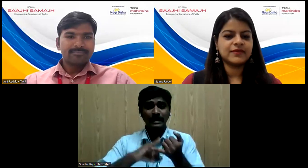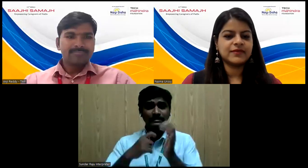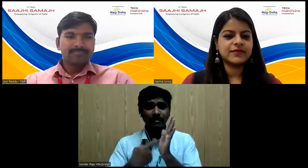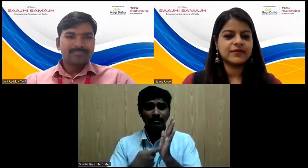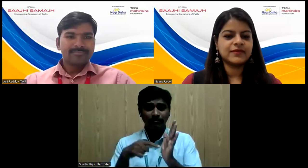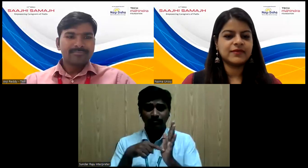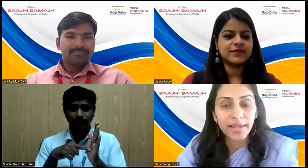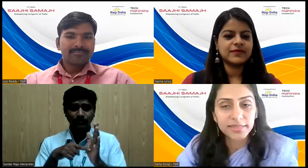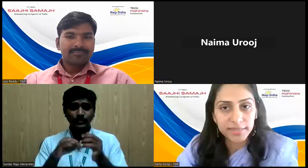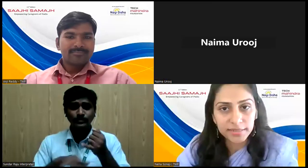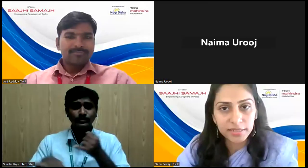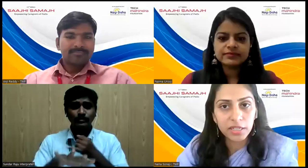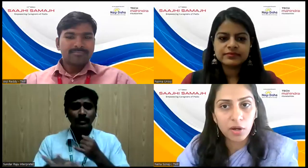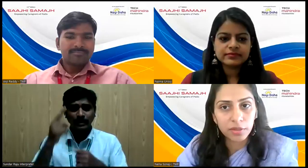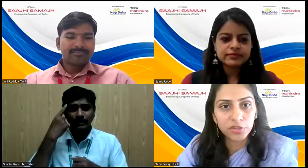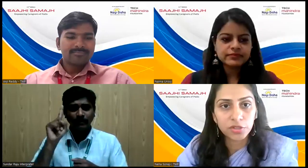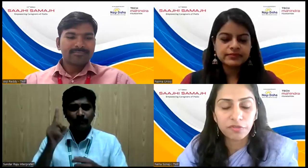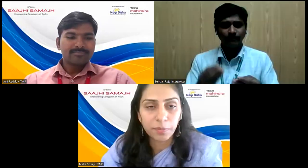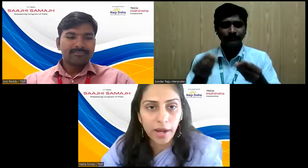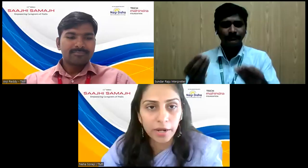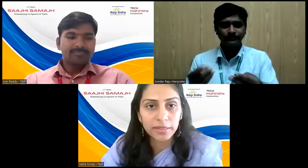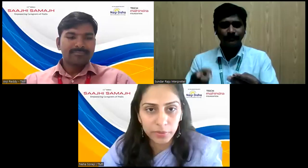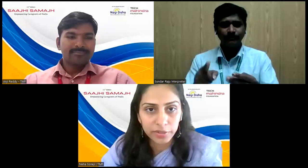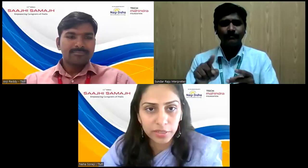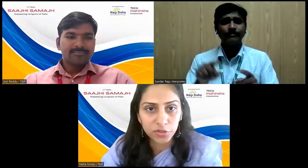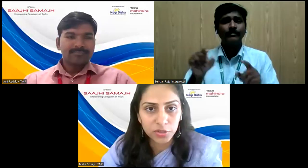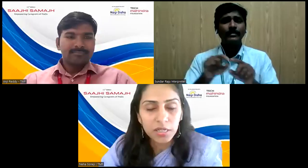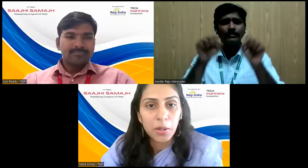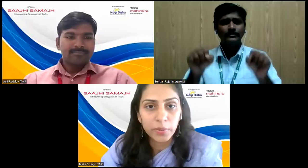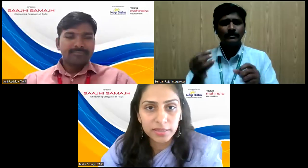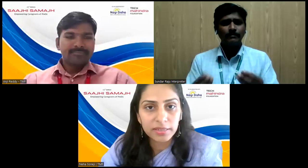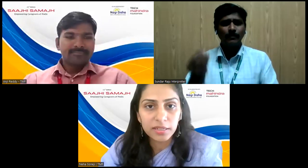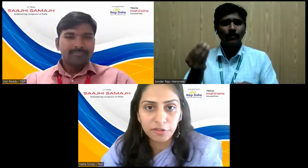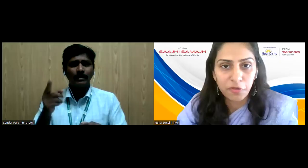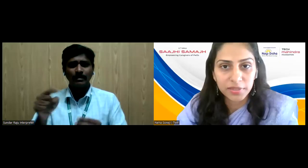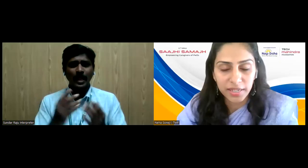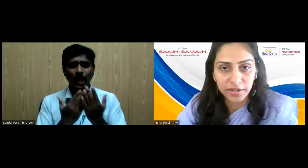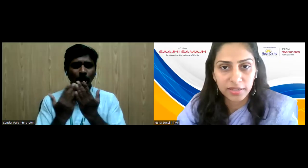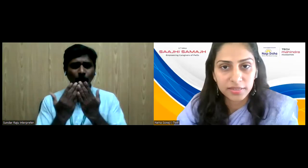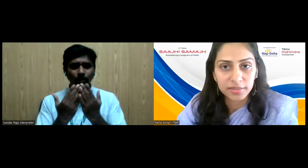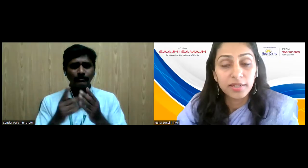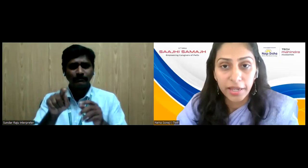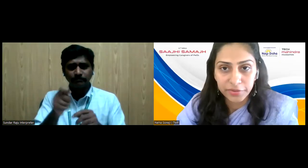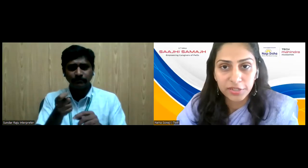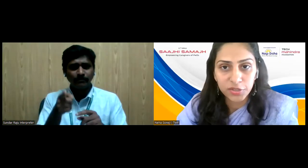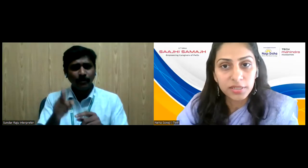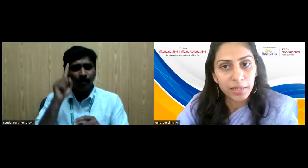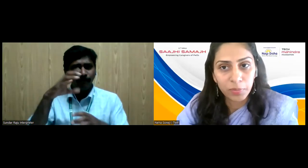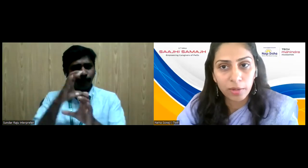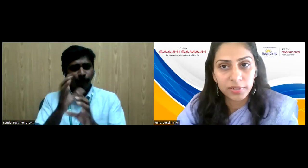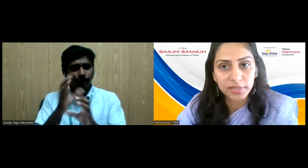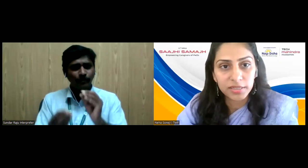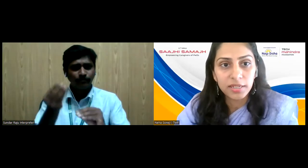Mahindra Limited. We work extensively on the vision of empowerment through education with three key focus areas: